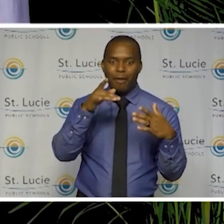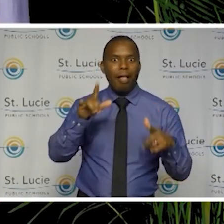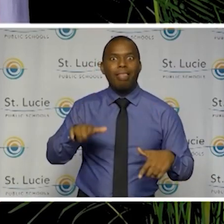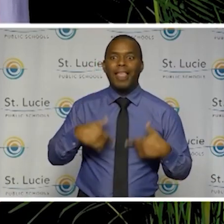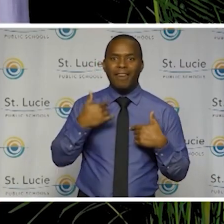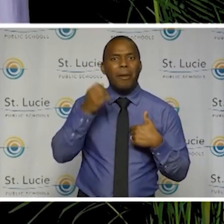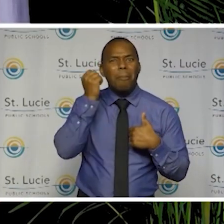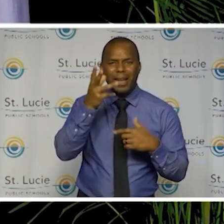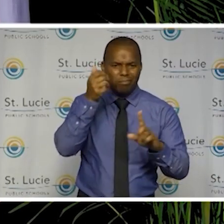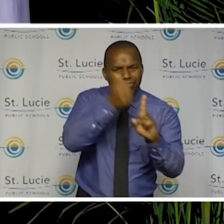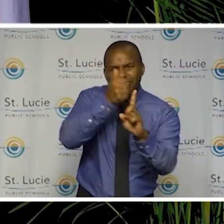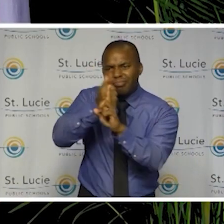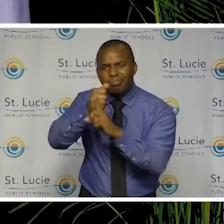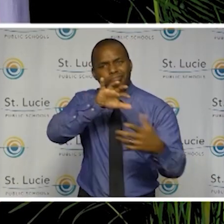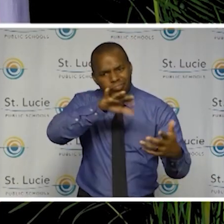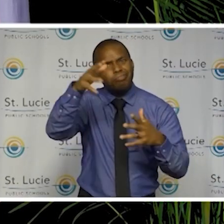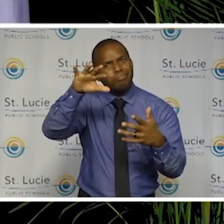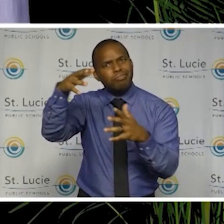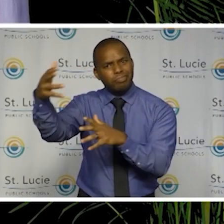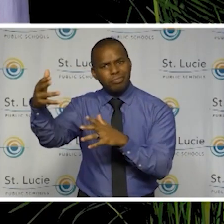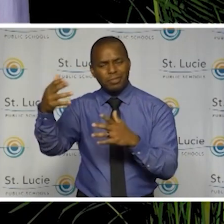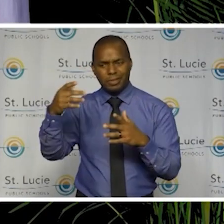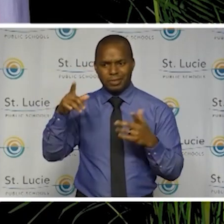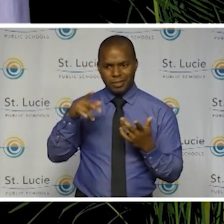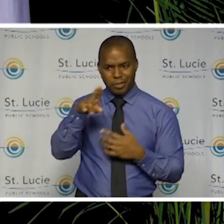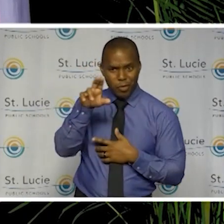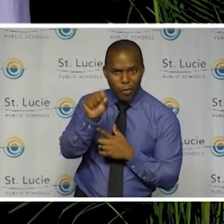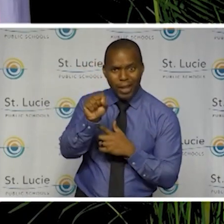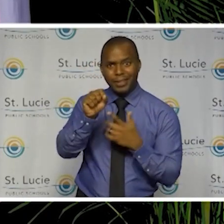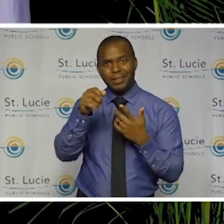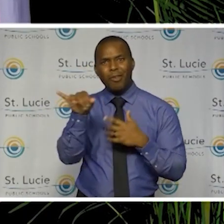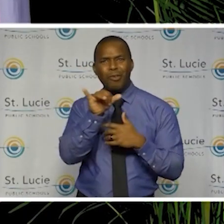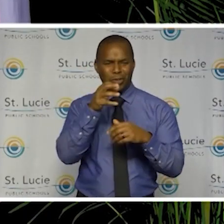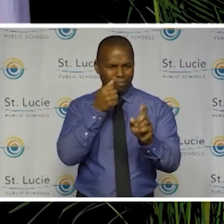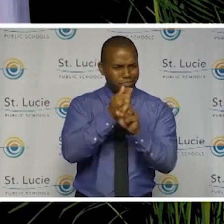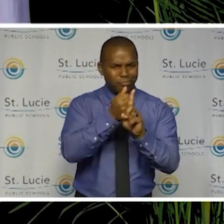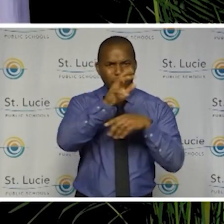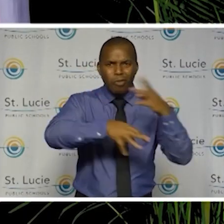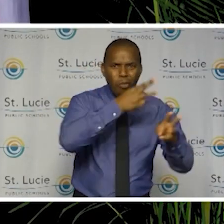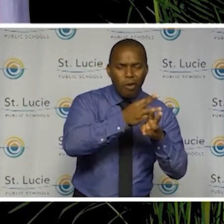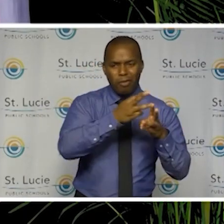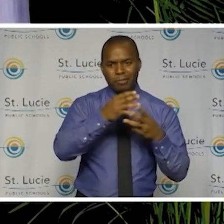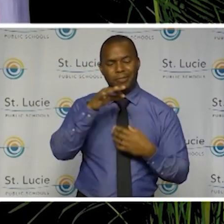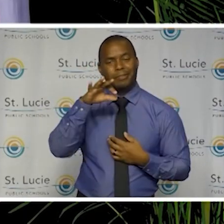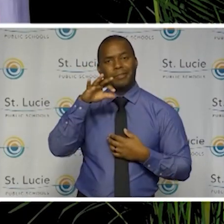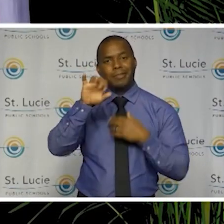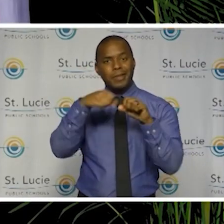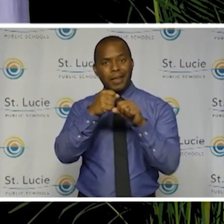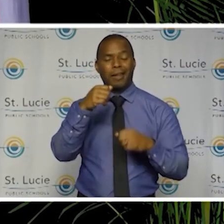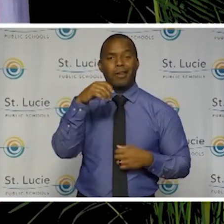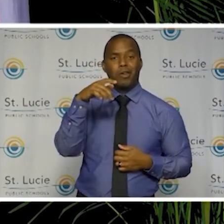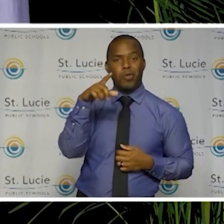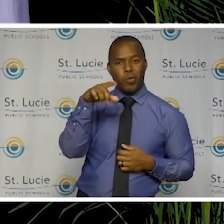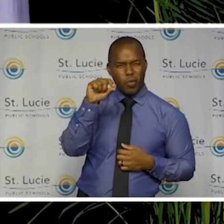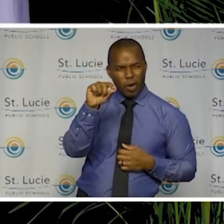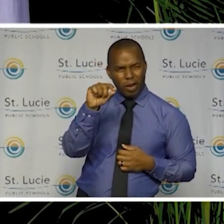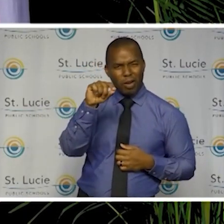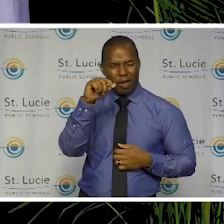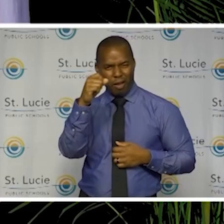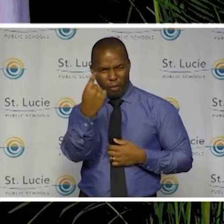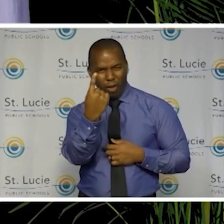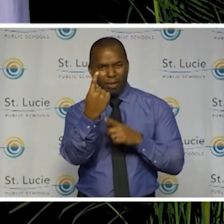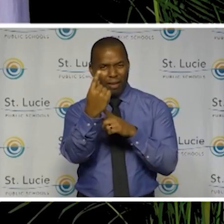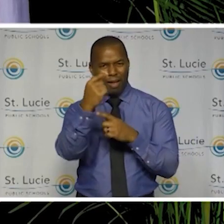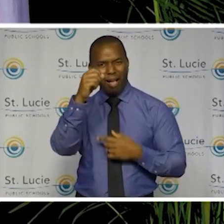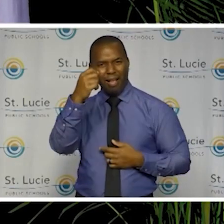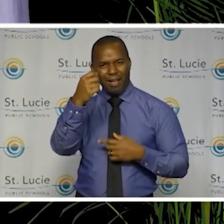tumultuous events that have shaken our country and our world. The 9-11 terrorist attacks, the 2008